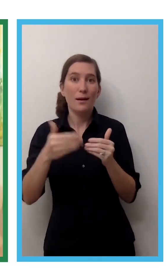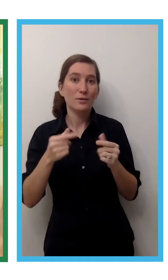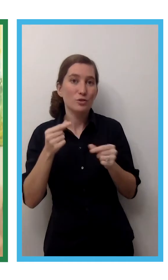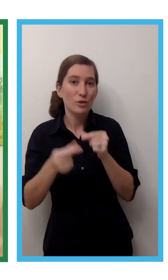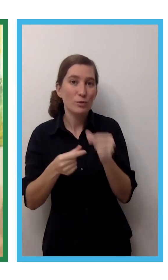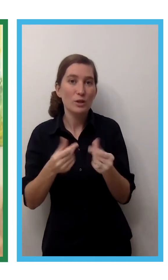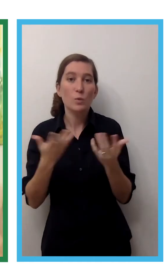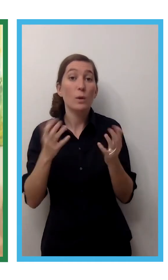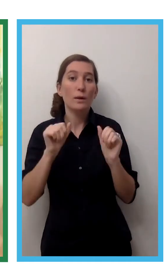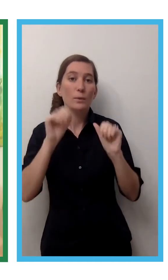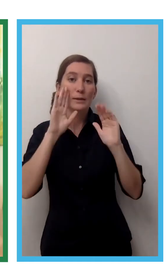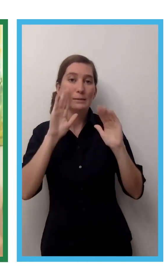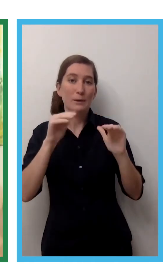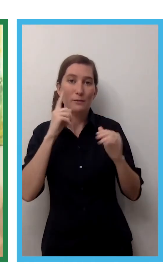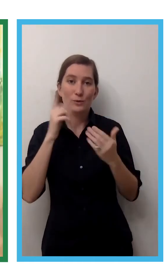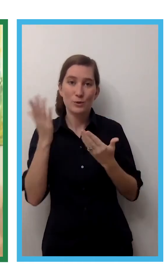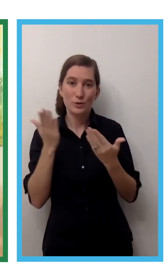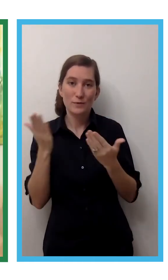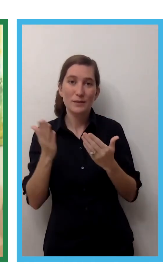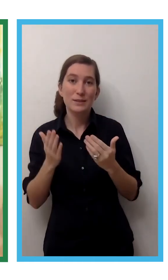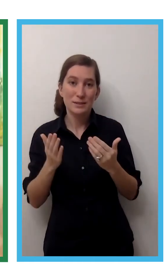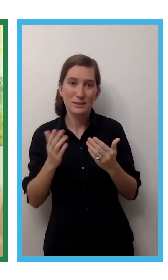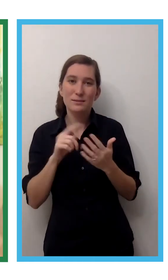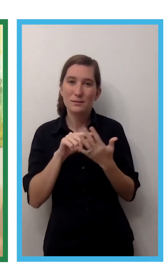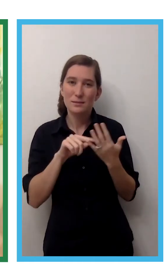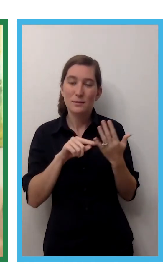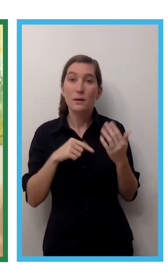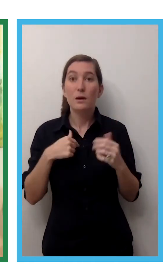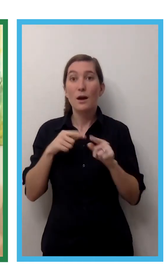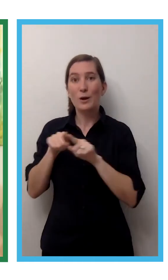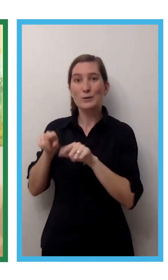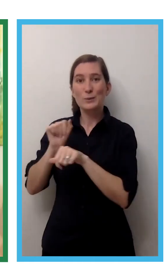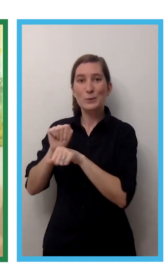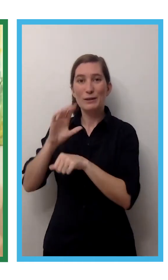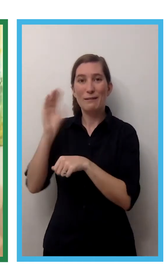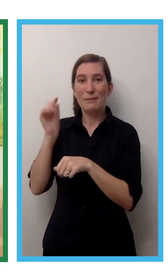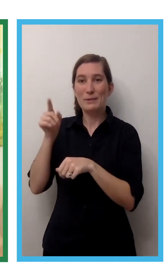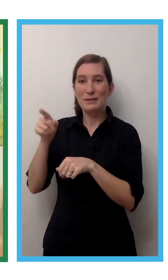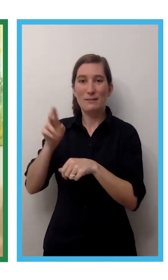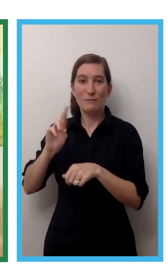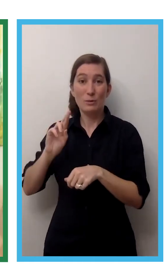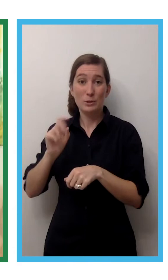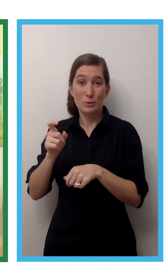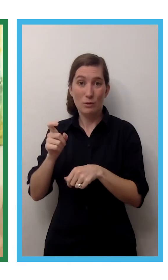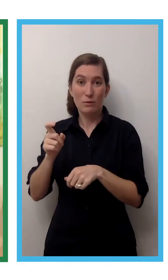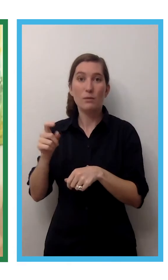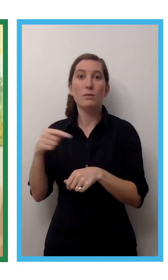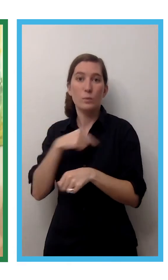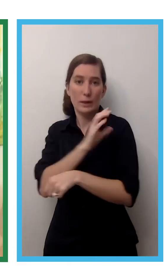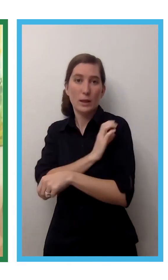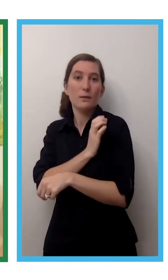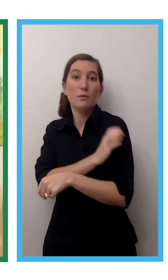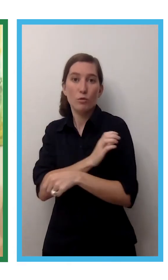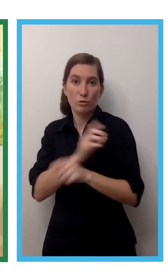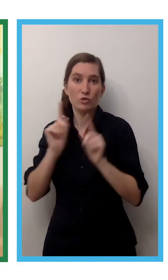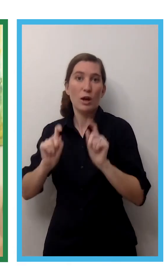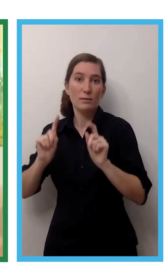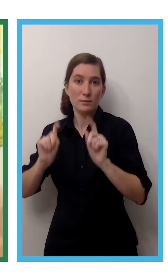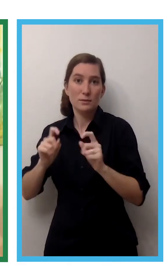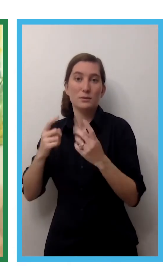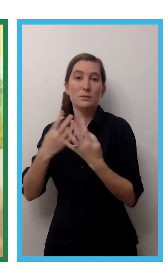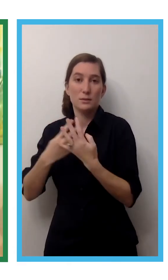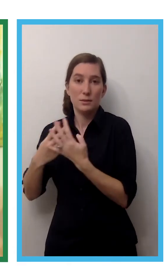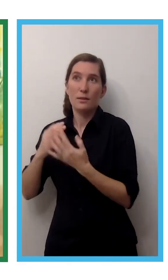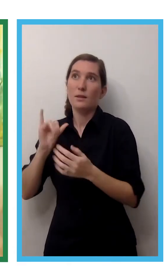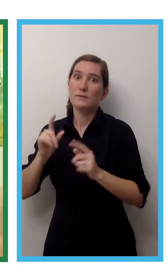pharmaceutical company. We did clinical trials, very different type of research. in that you're looking at, you're taking this and